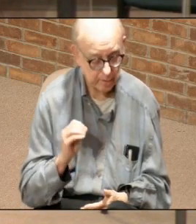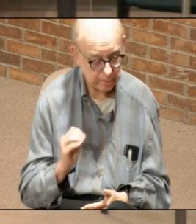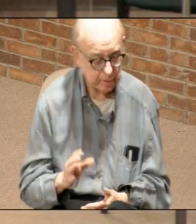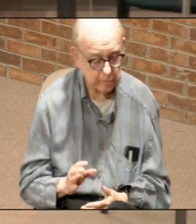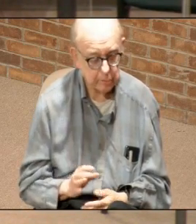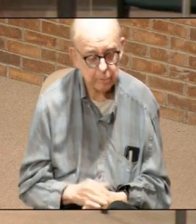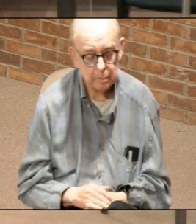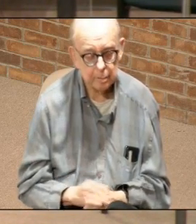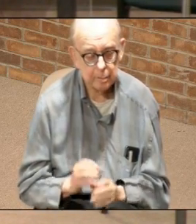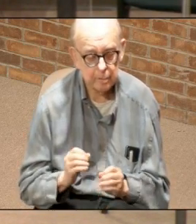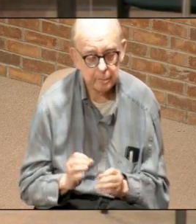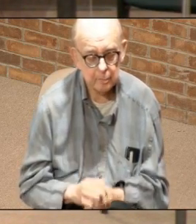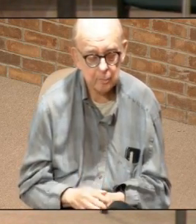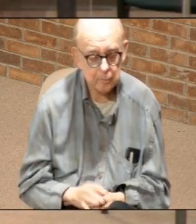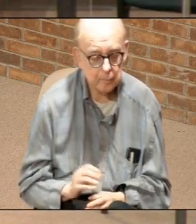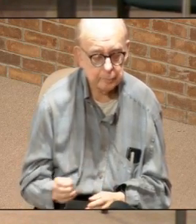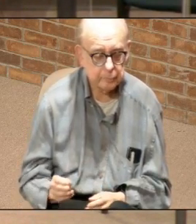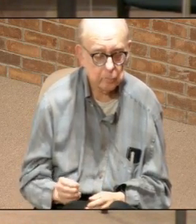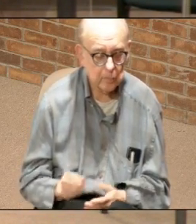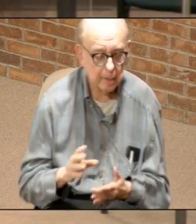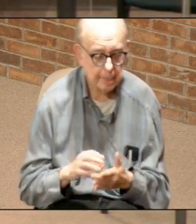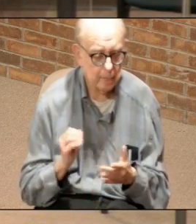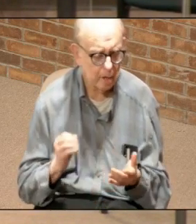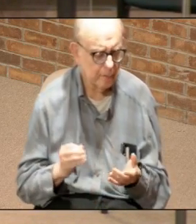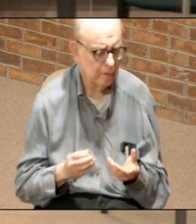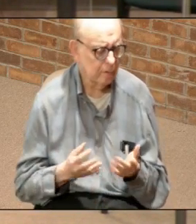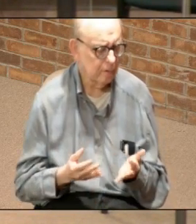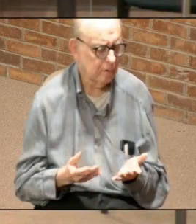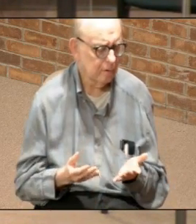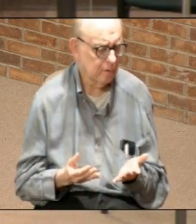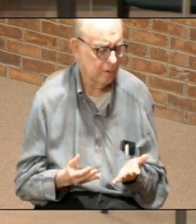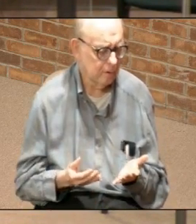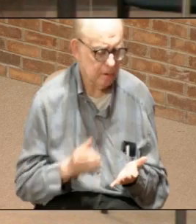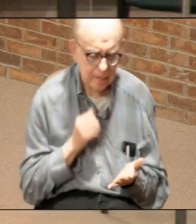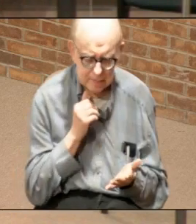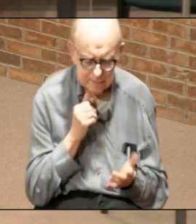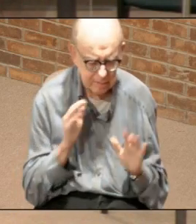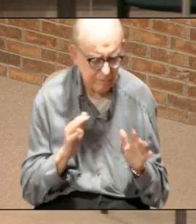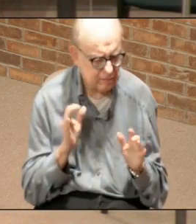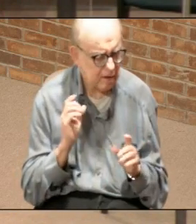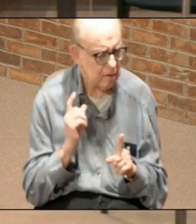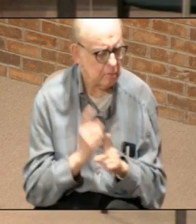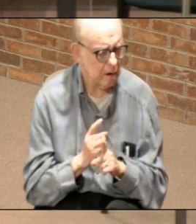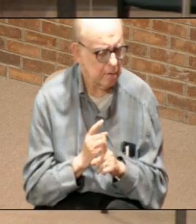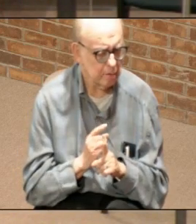teachers. And they're finding, hold on, this doesn't sound right.